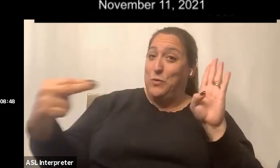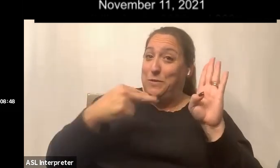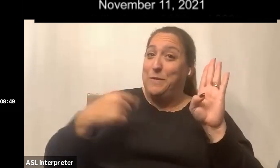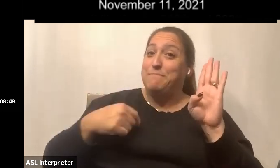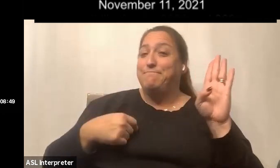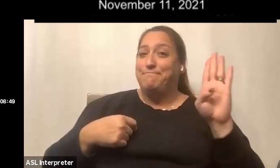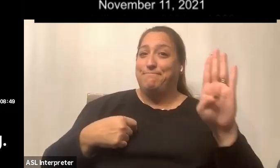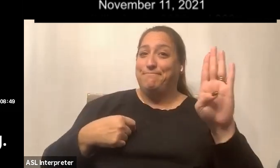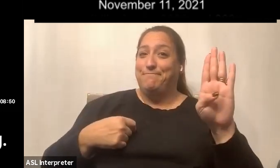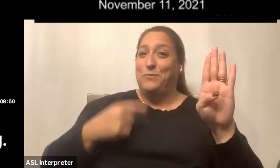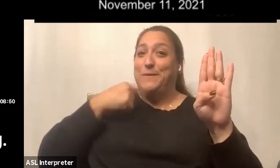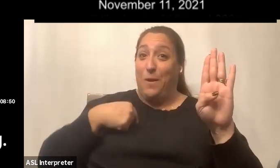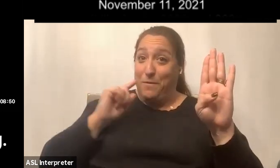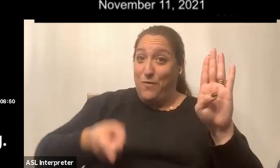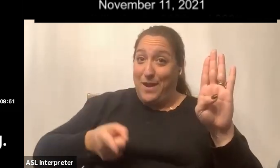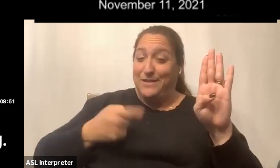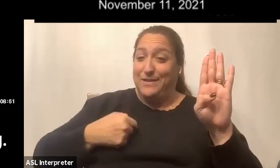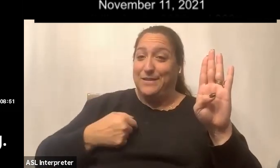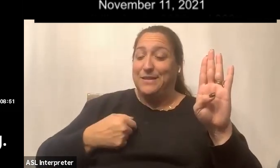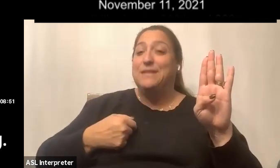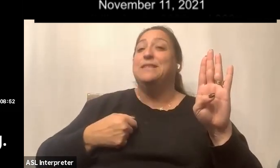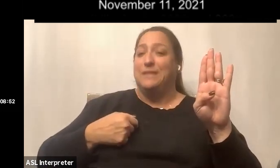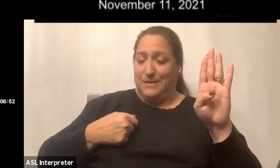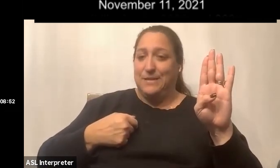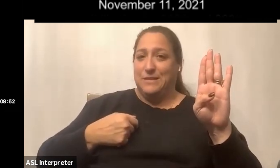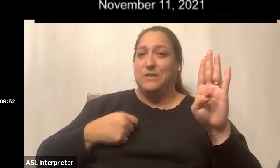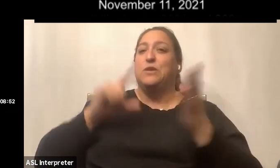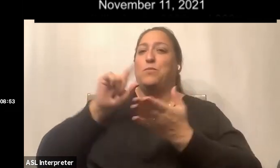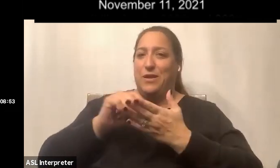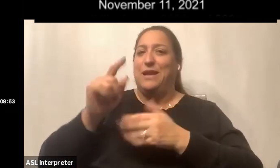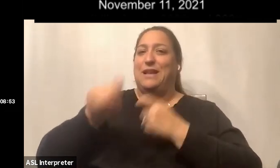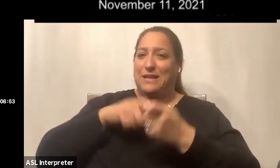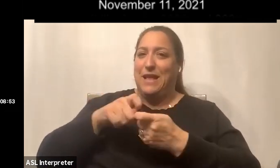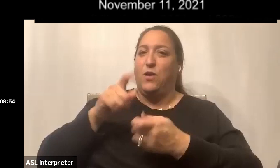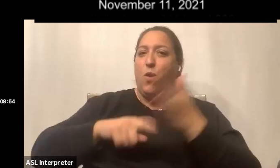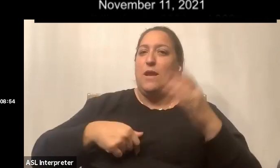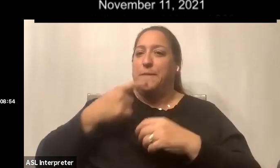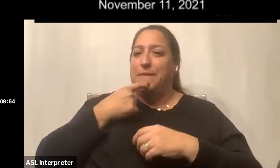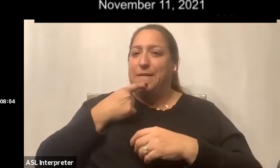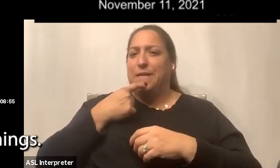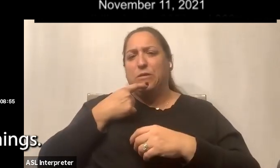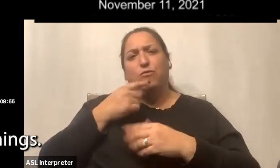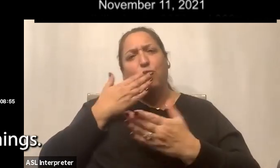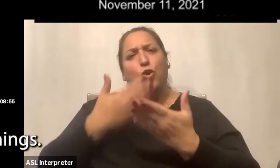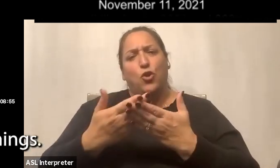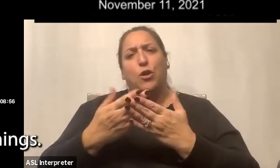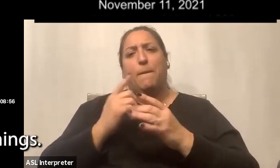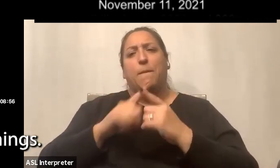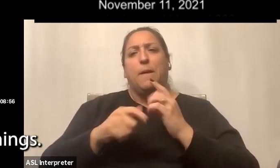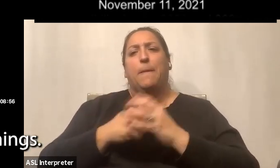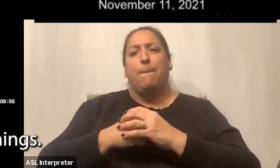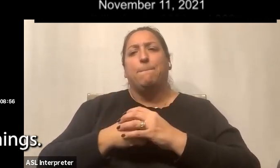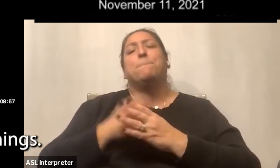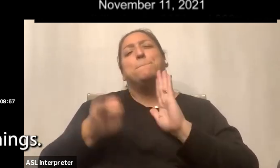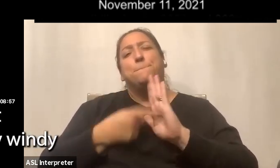screen. And it is printing what I am saying. It's pretty good. I mean,